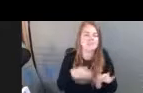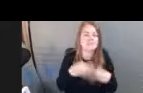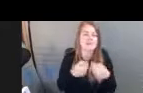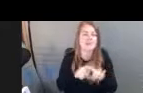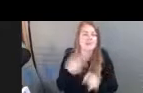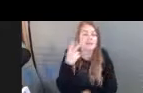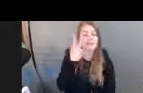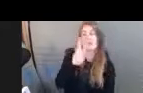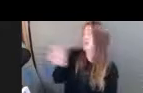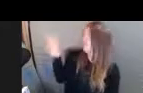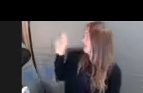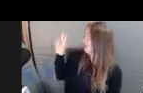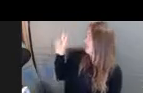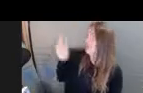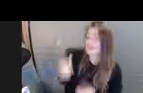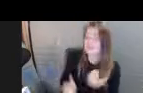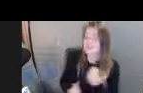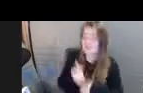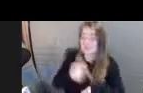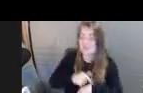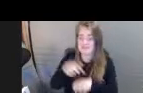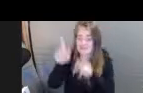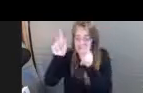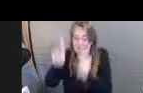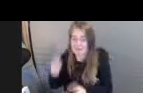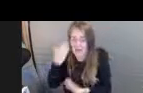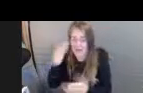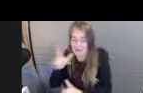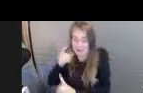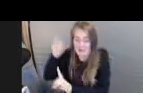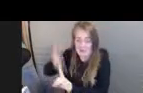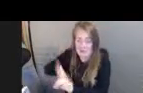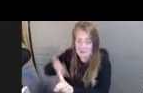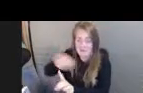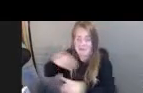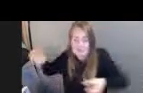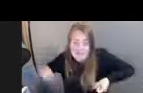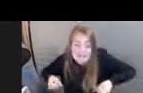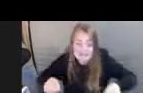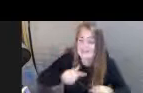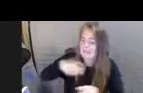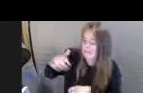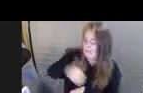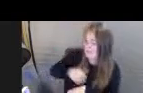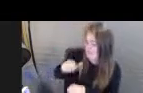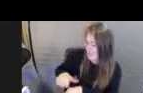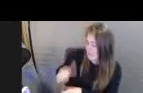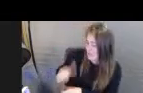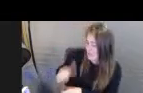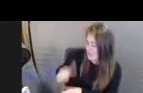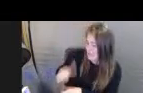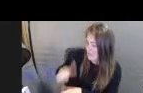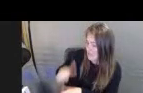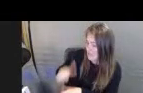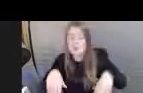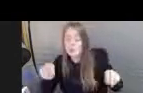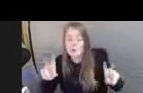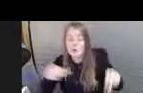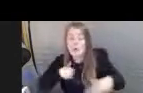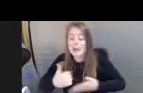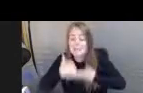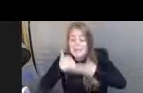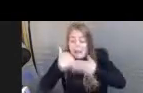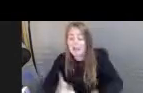around, 9 times out of 10, it is a complete stranger. And so I'll take my earbud out and I'll go, I'm sorry, can I help you? Oh, no,